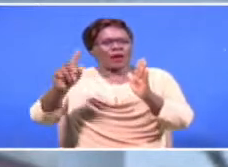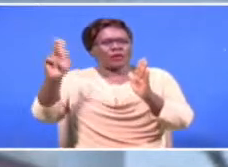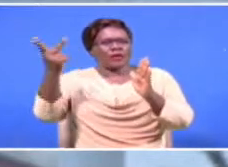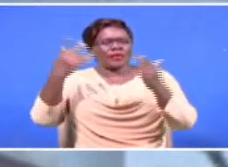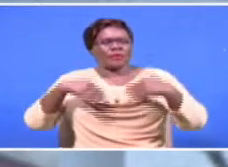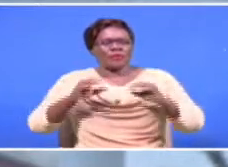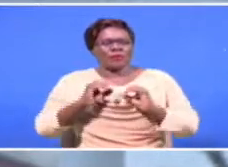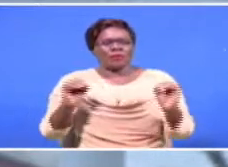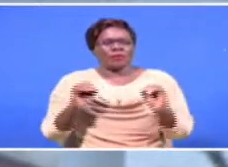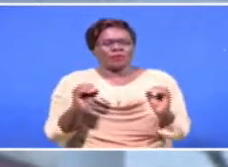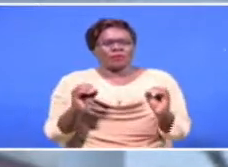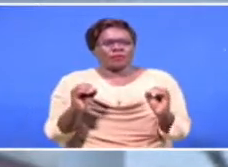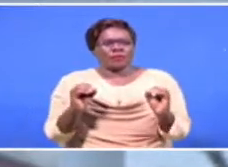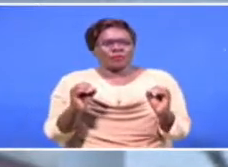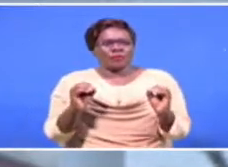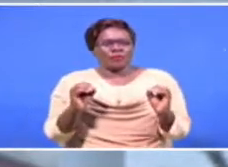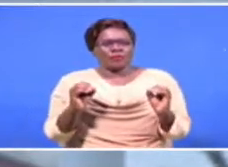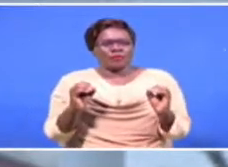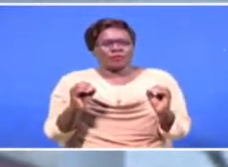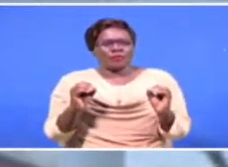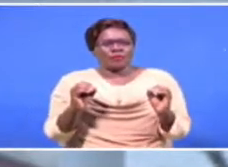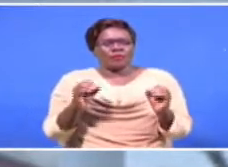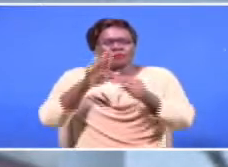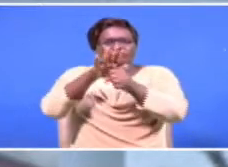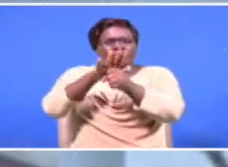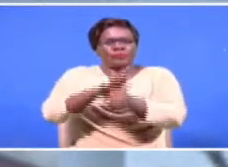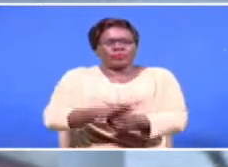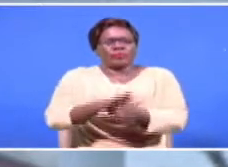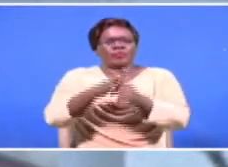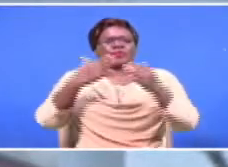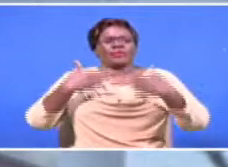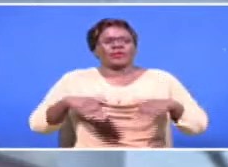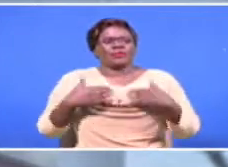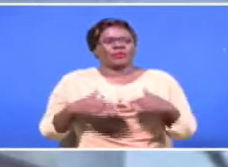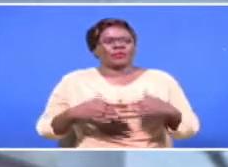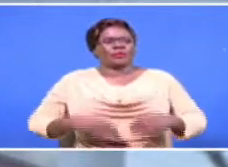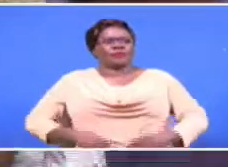Wakenya na kwa mahakama kuipitisha hiyo ni kukandamiza Wakenya.